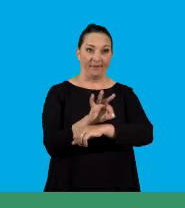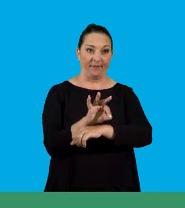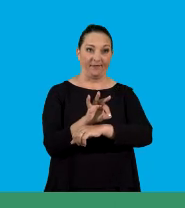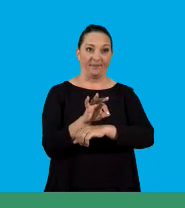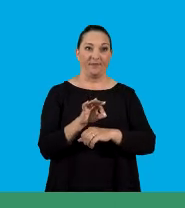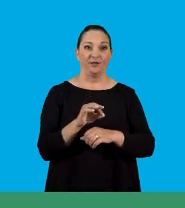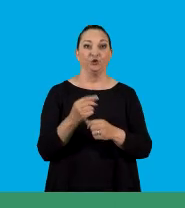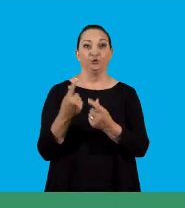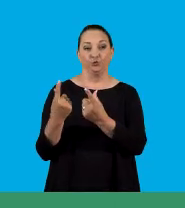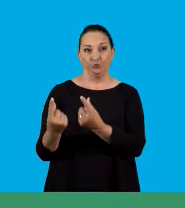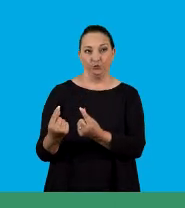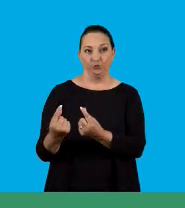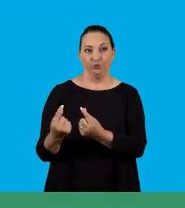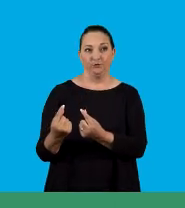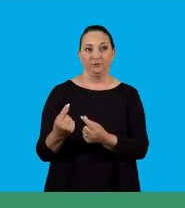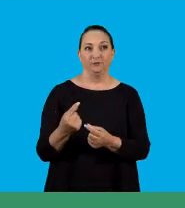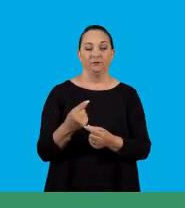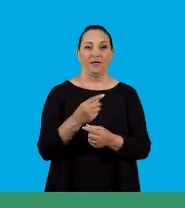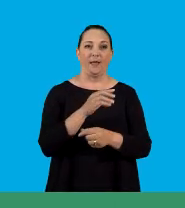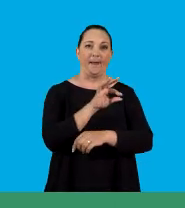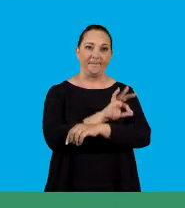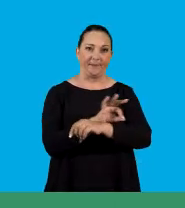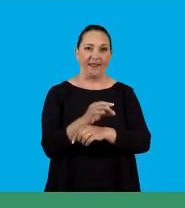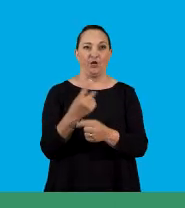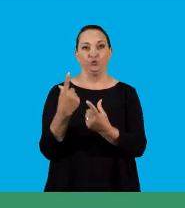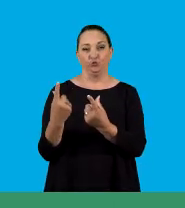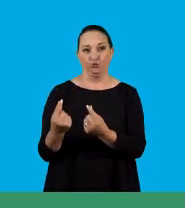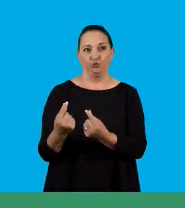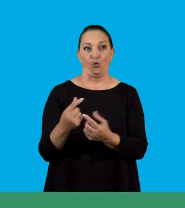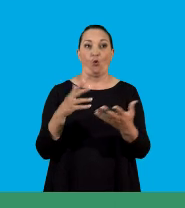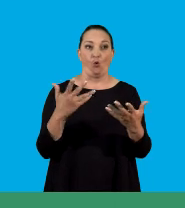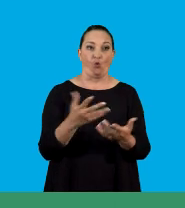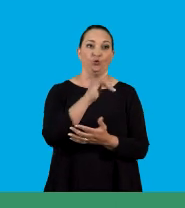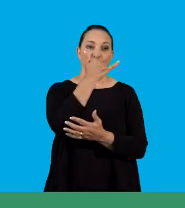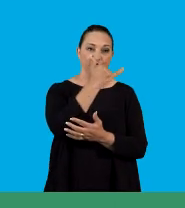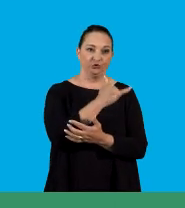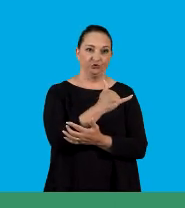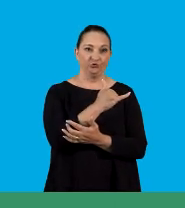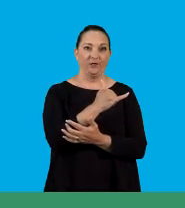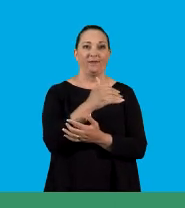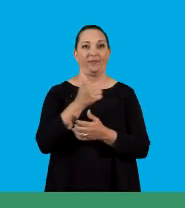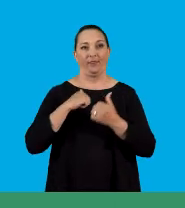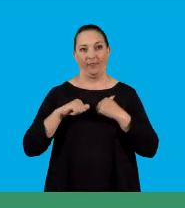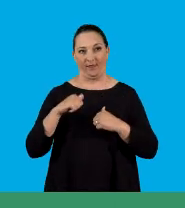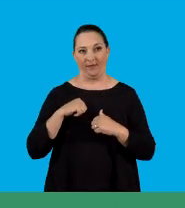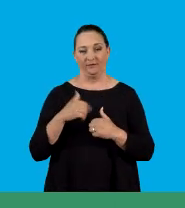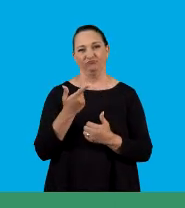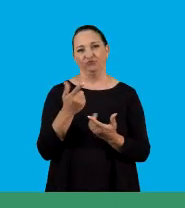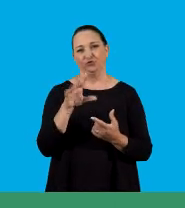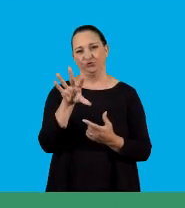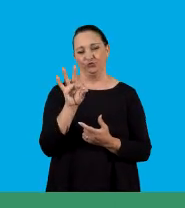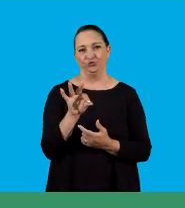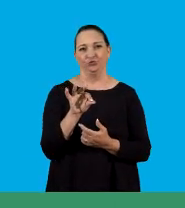plan and do. You can either say plan or do, or you can either say check or act as needed. So